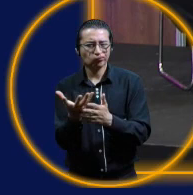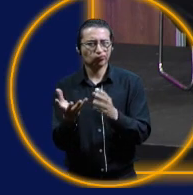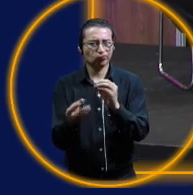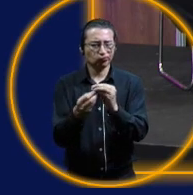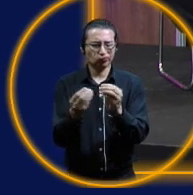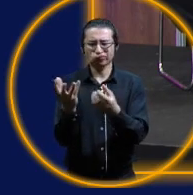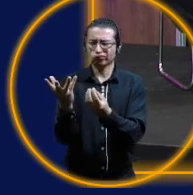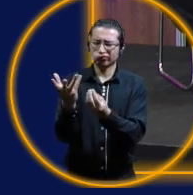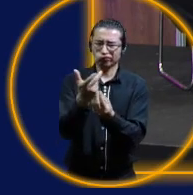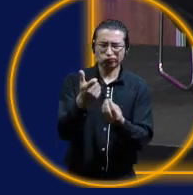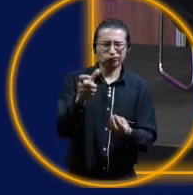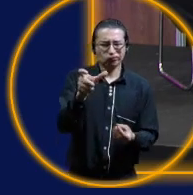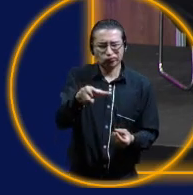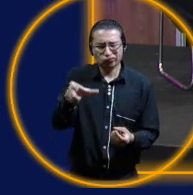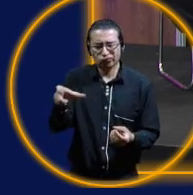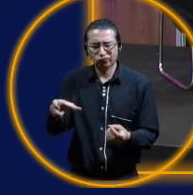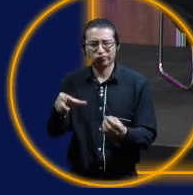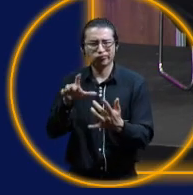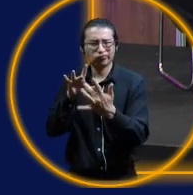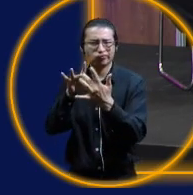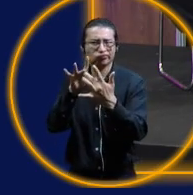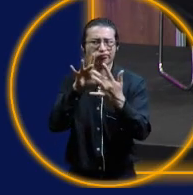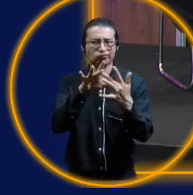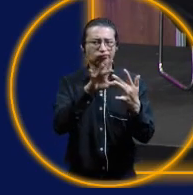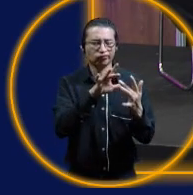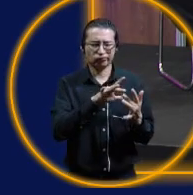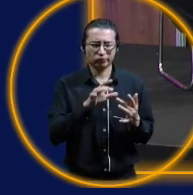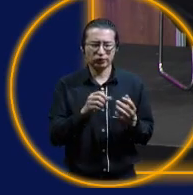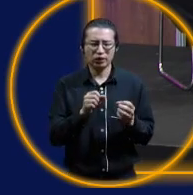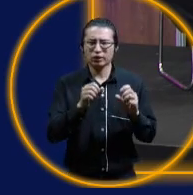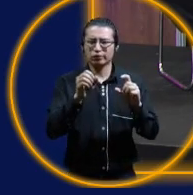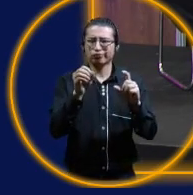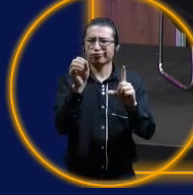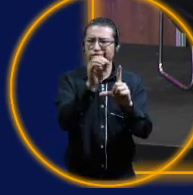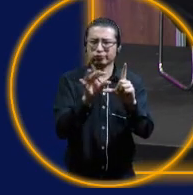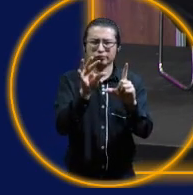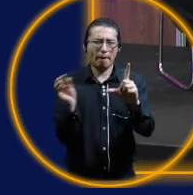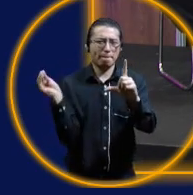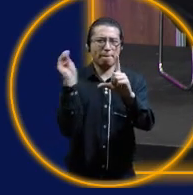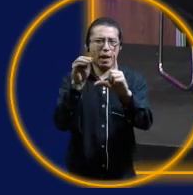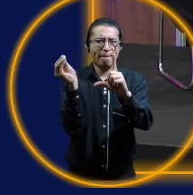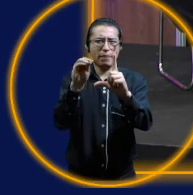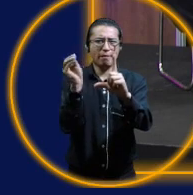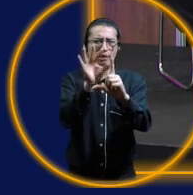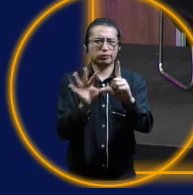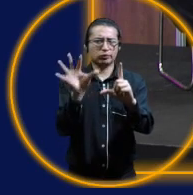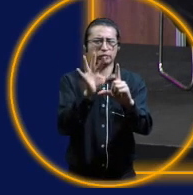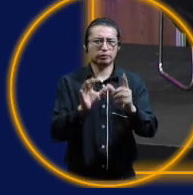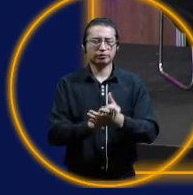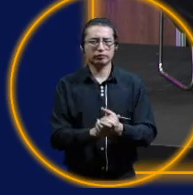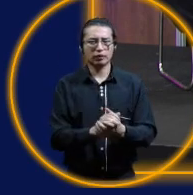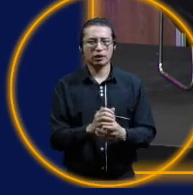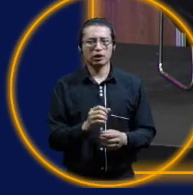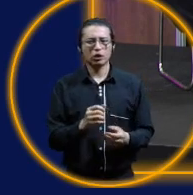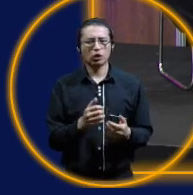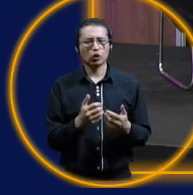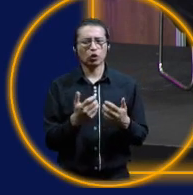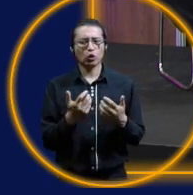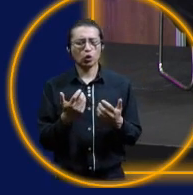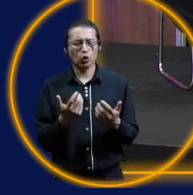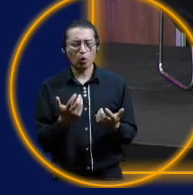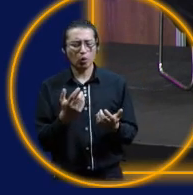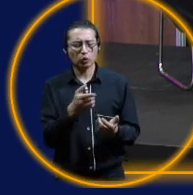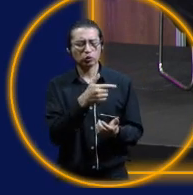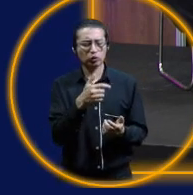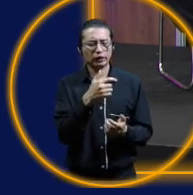sharing their work online, who are trying to get people to check it out, for them to stay motivated and sane? One thing that I